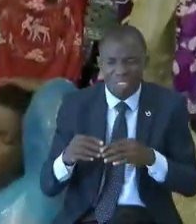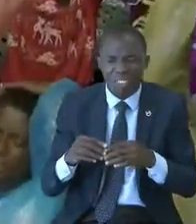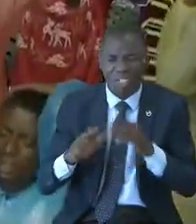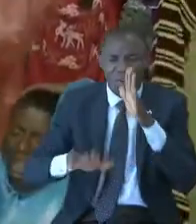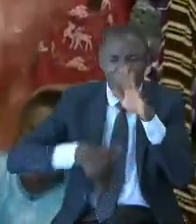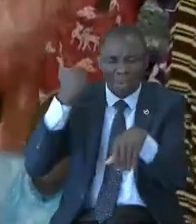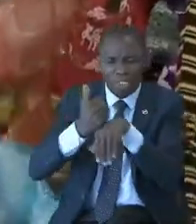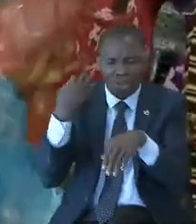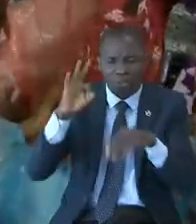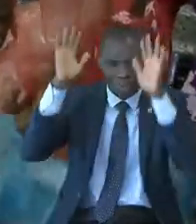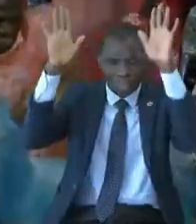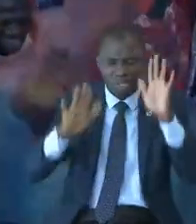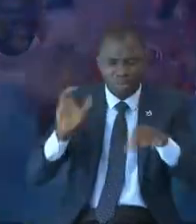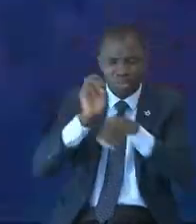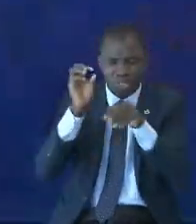of miracle.